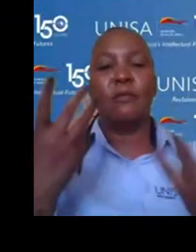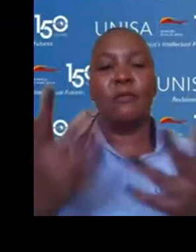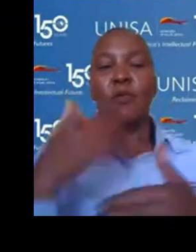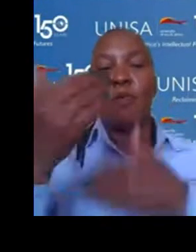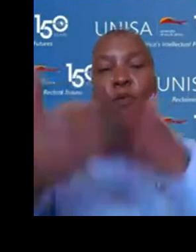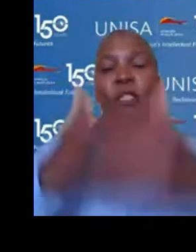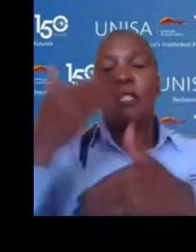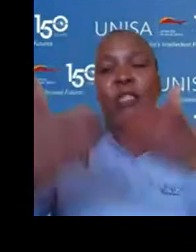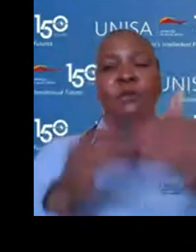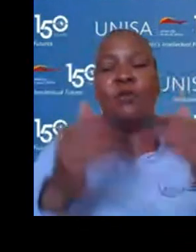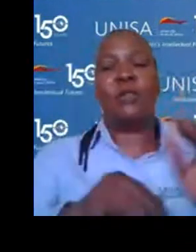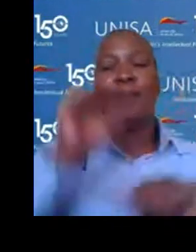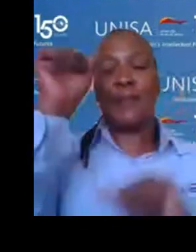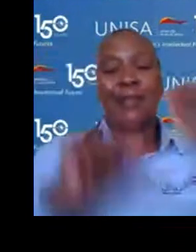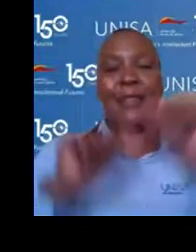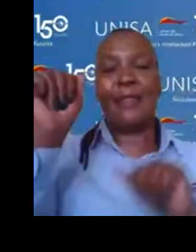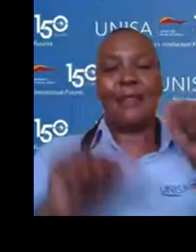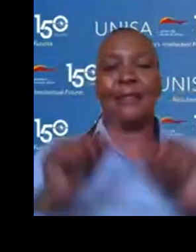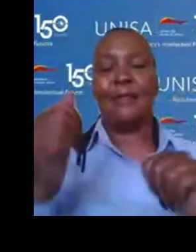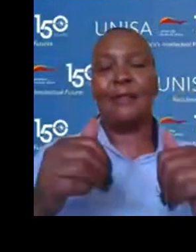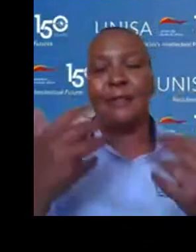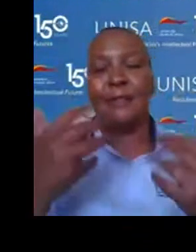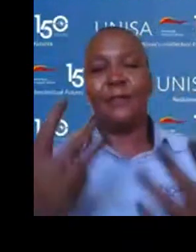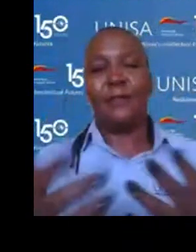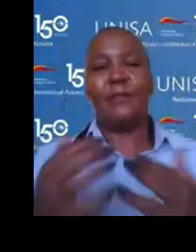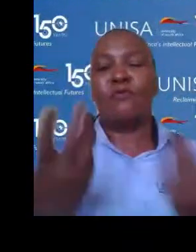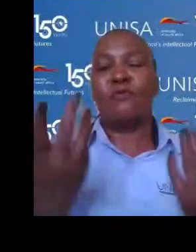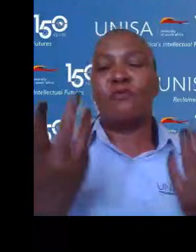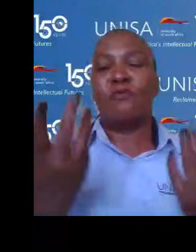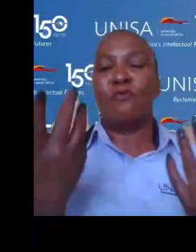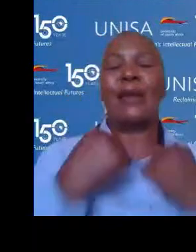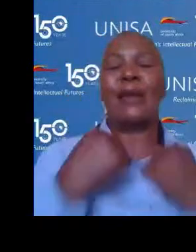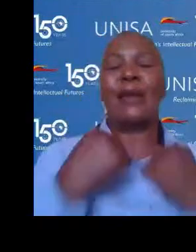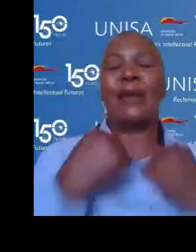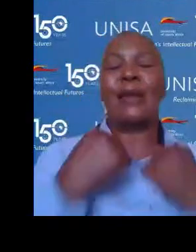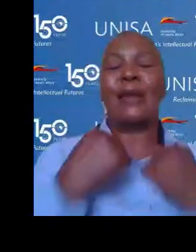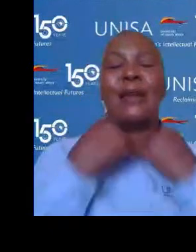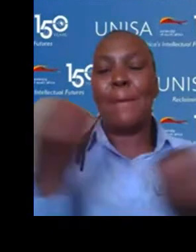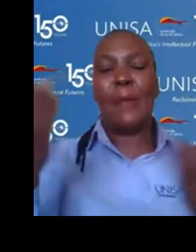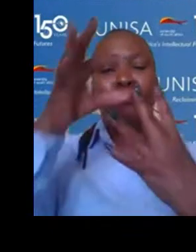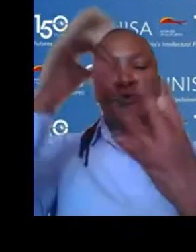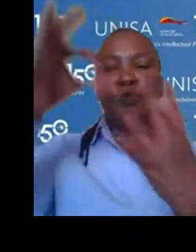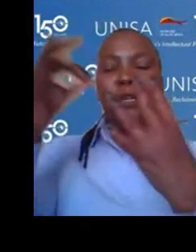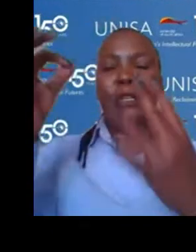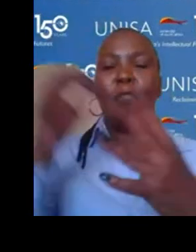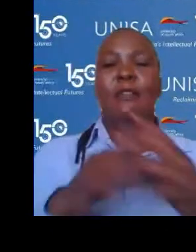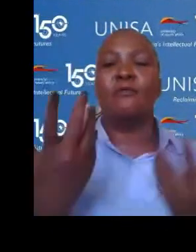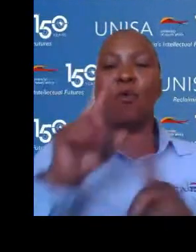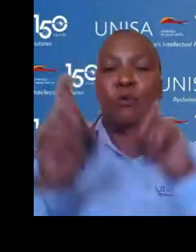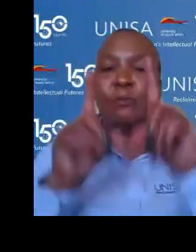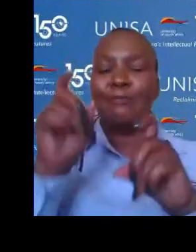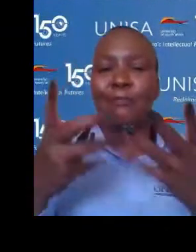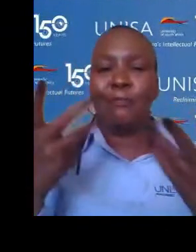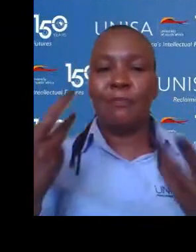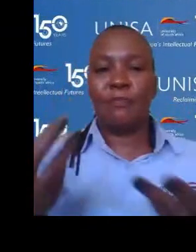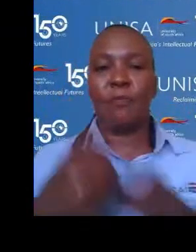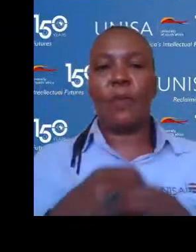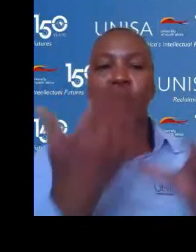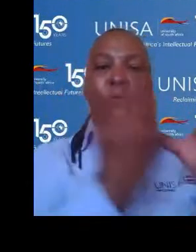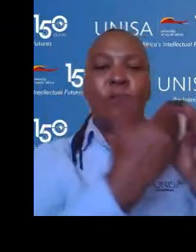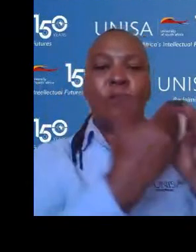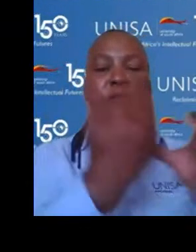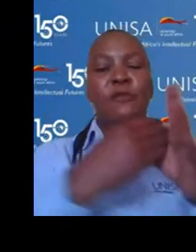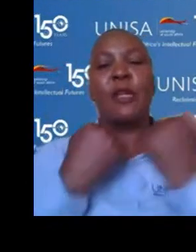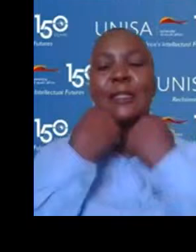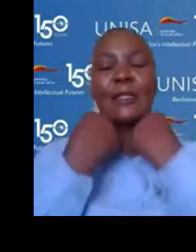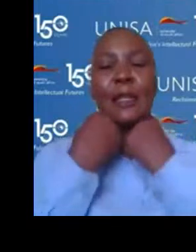assessment or a graded discussion assignment or multiple choice questions or quizzes, portfolio assignments,